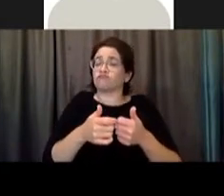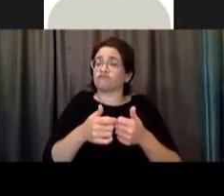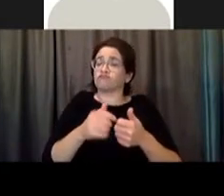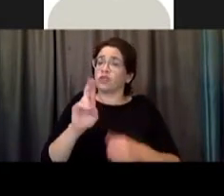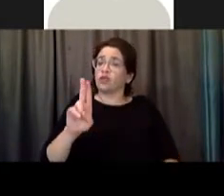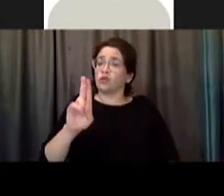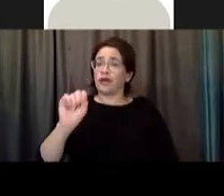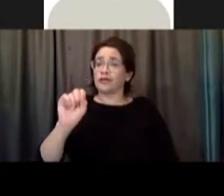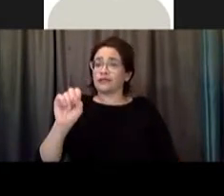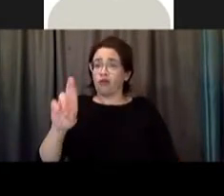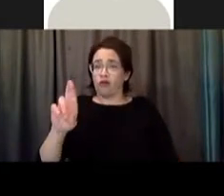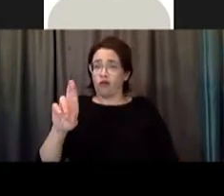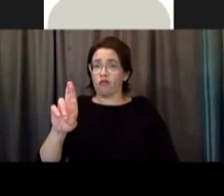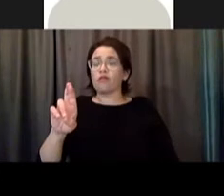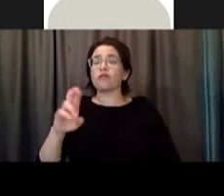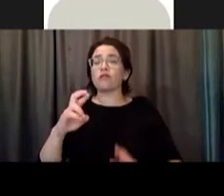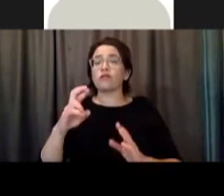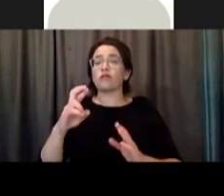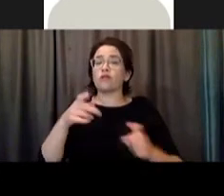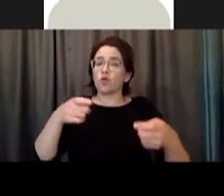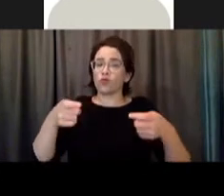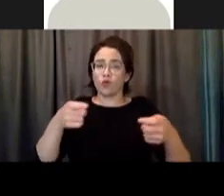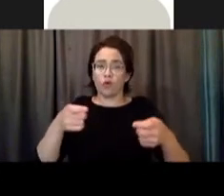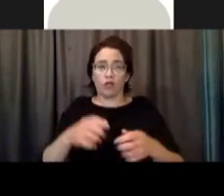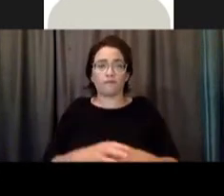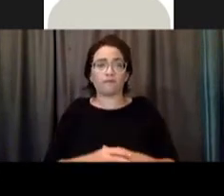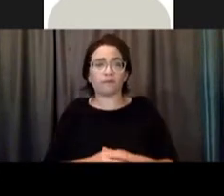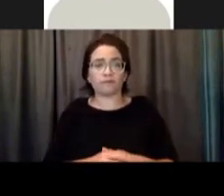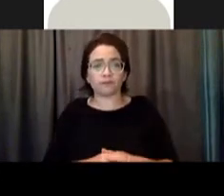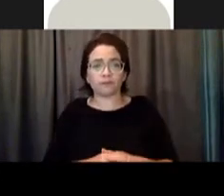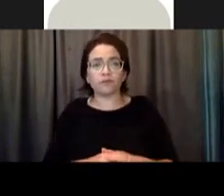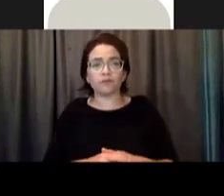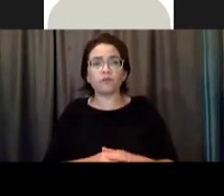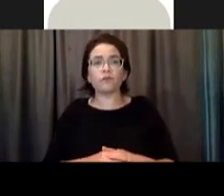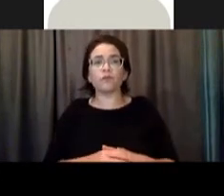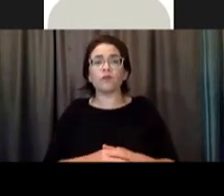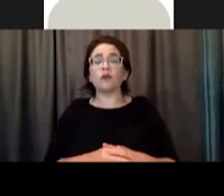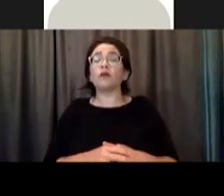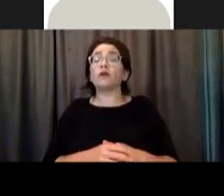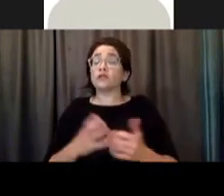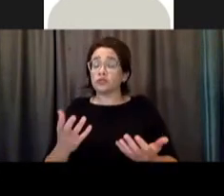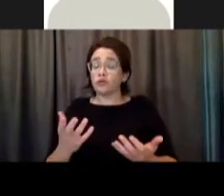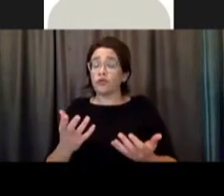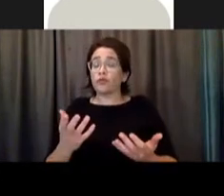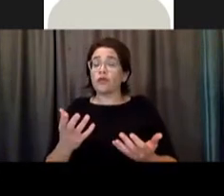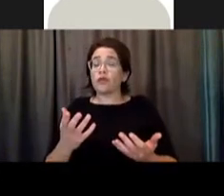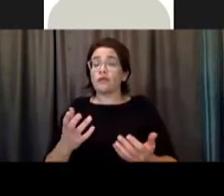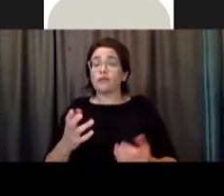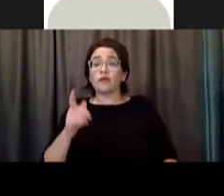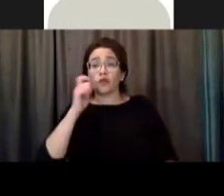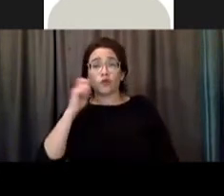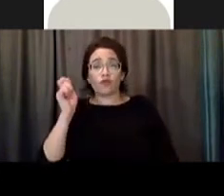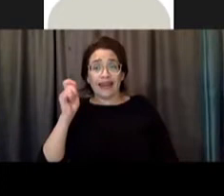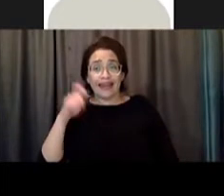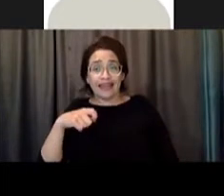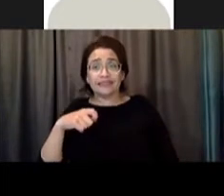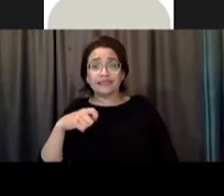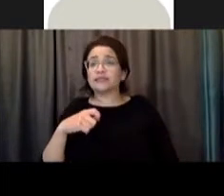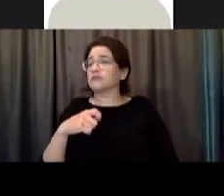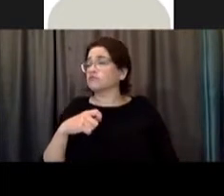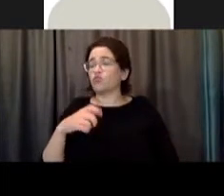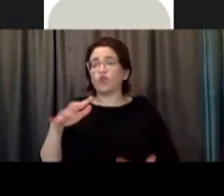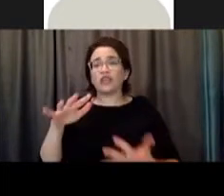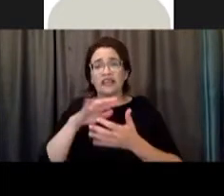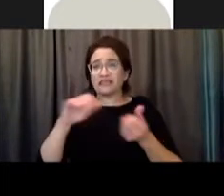non-Russian ethnic group within the Soviet Union, the Ukrainians, were decimated, putting an end to their aspirations for autonomy and